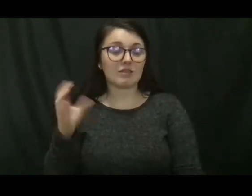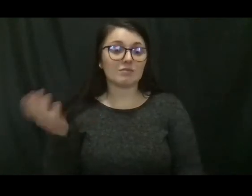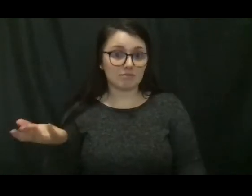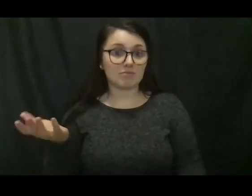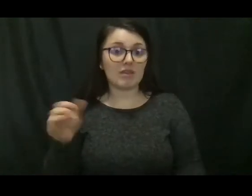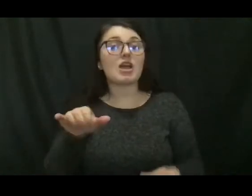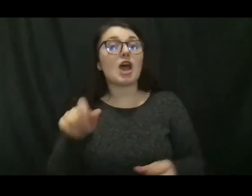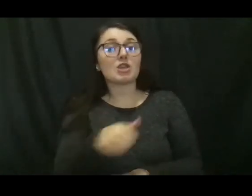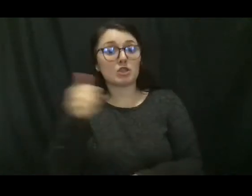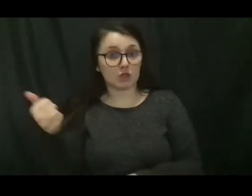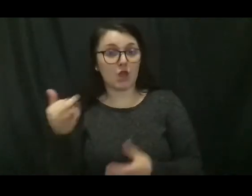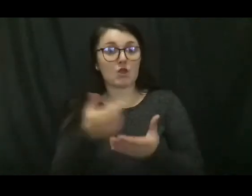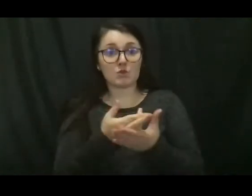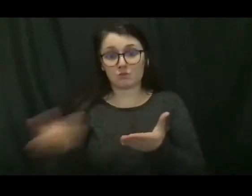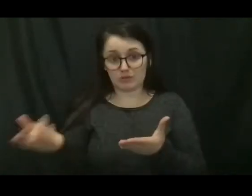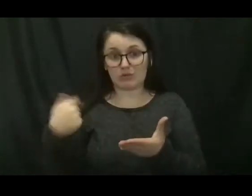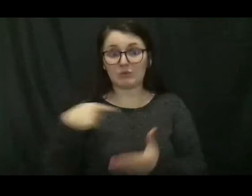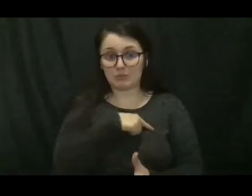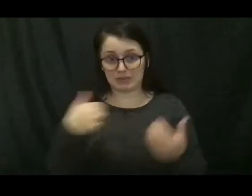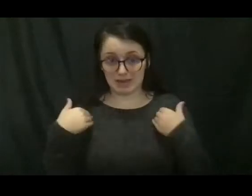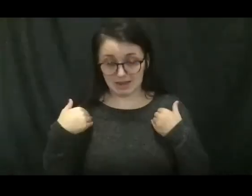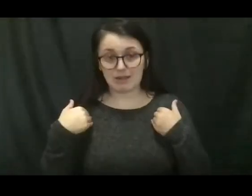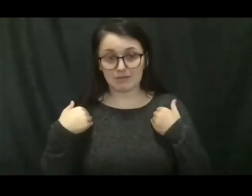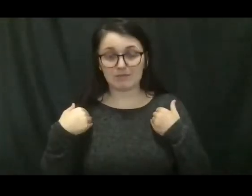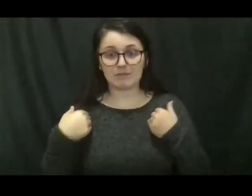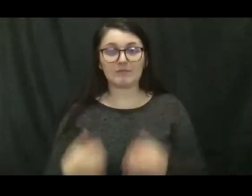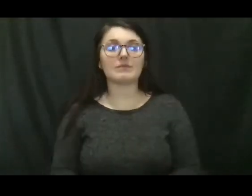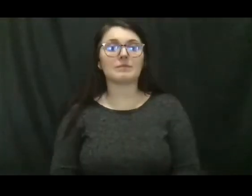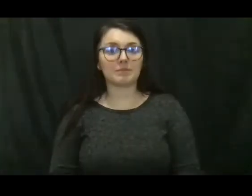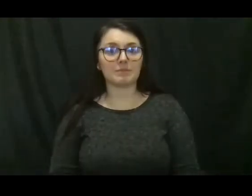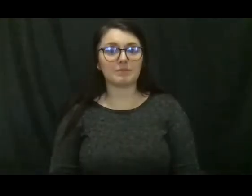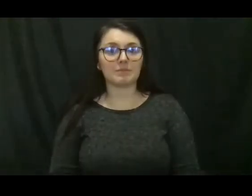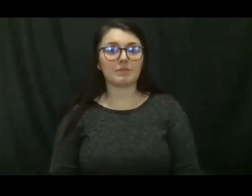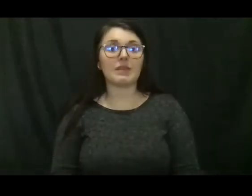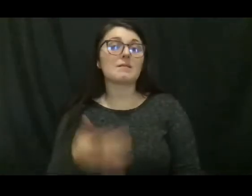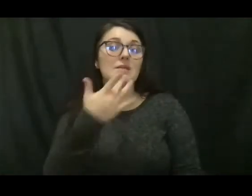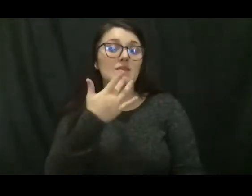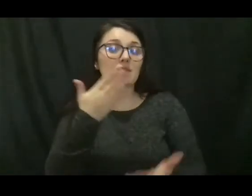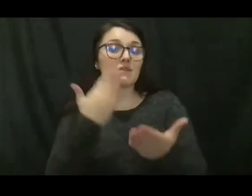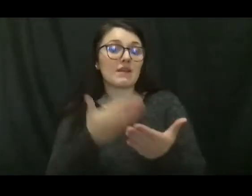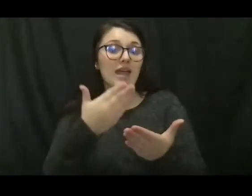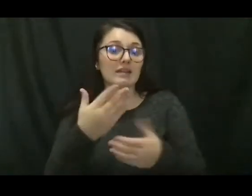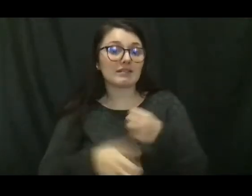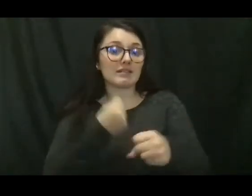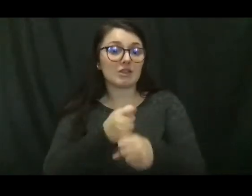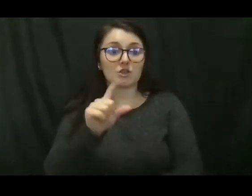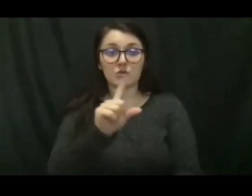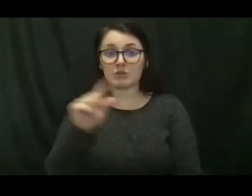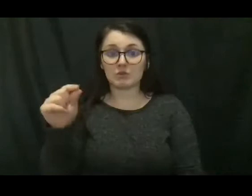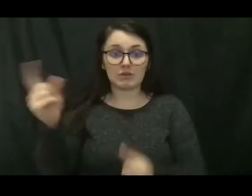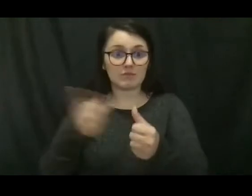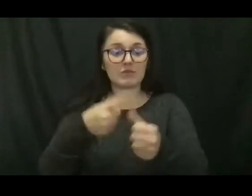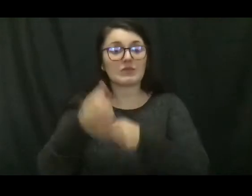but one thing to note that is actually my favorite fact of the year of 2020 was 2020 is the first